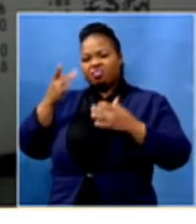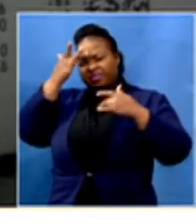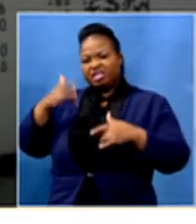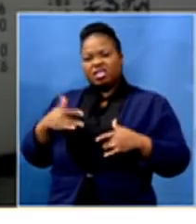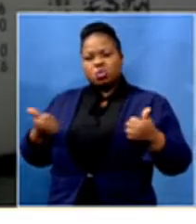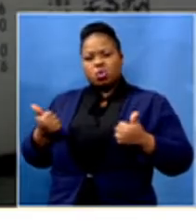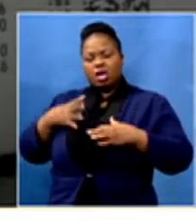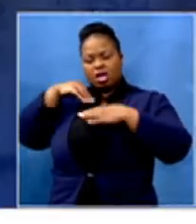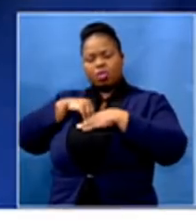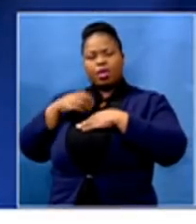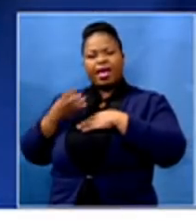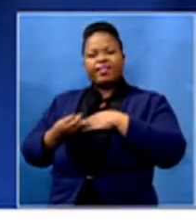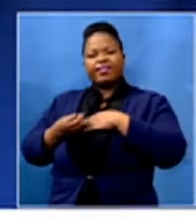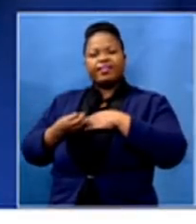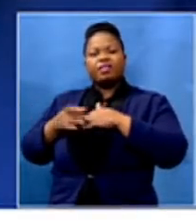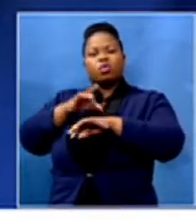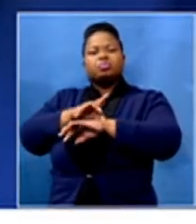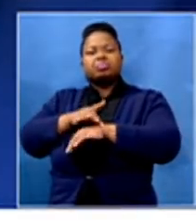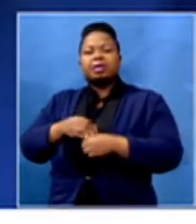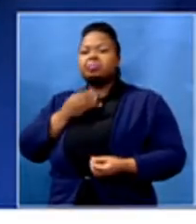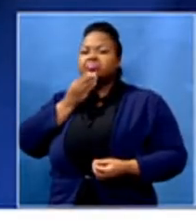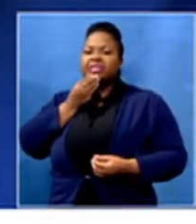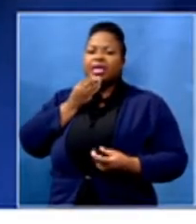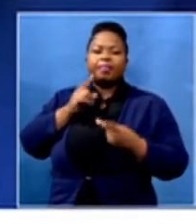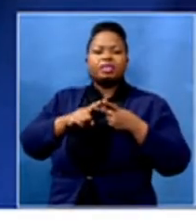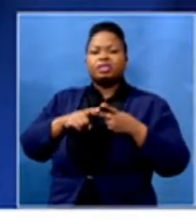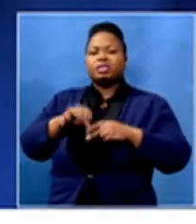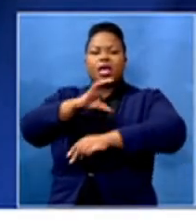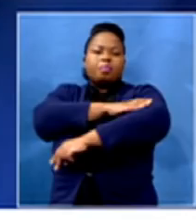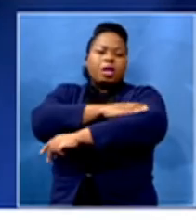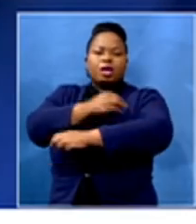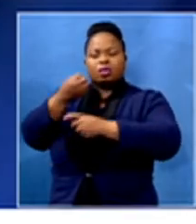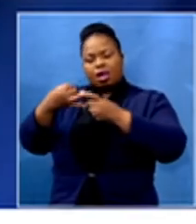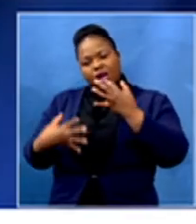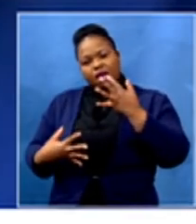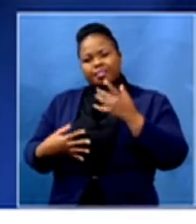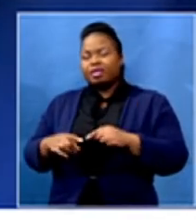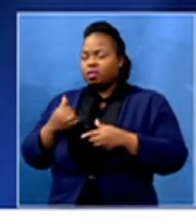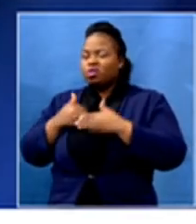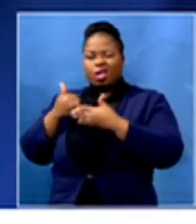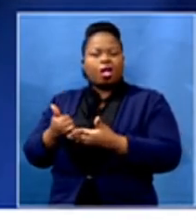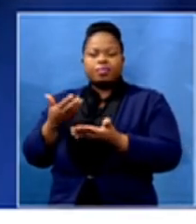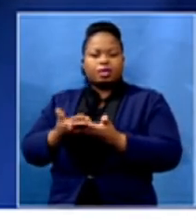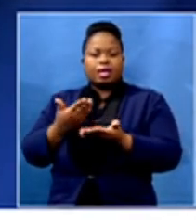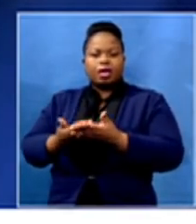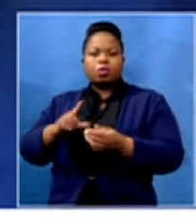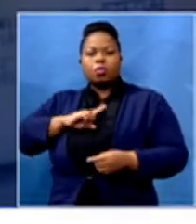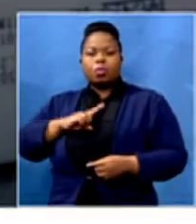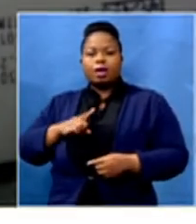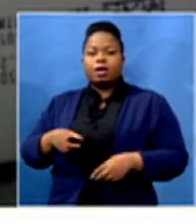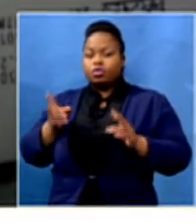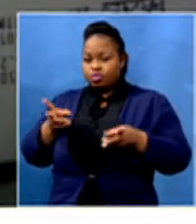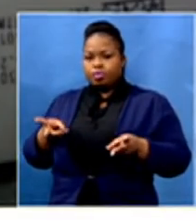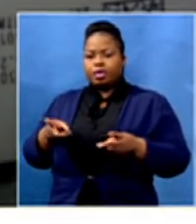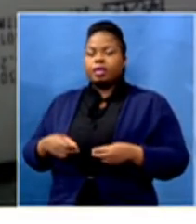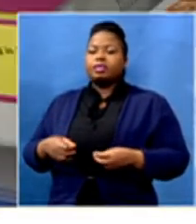doctors generally will try it and see if it works. Half the time it's a a drug that doctors call on to rescue